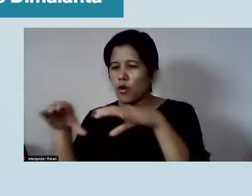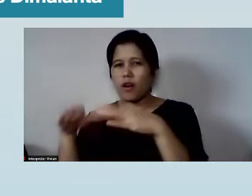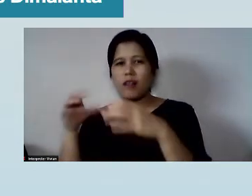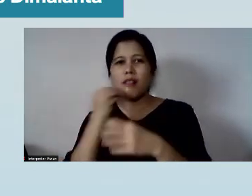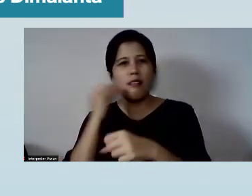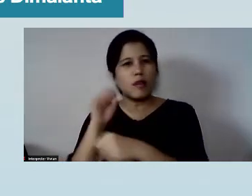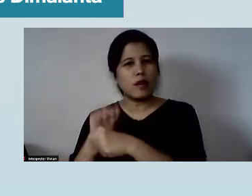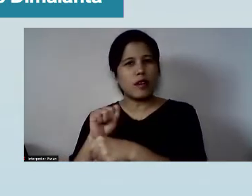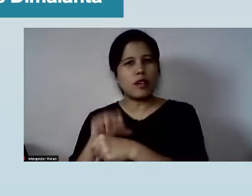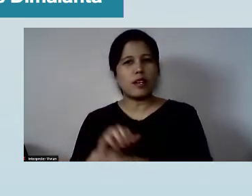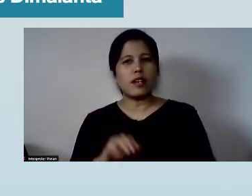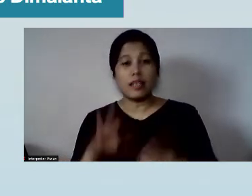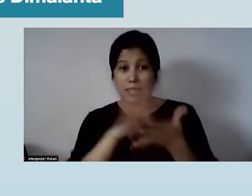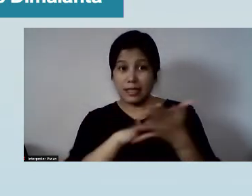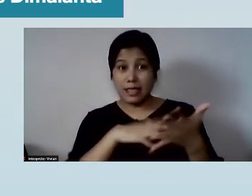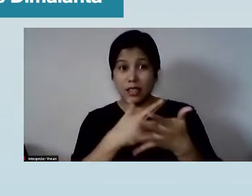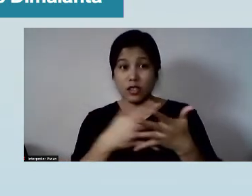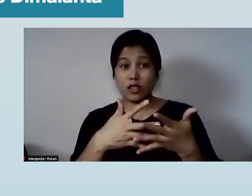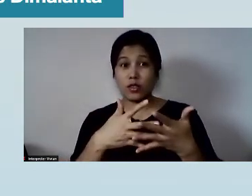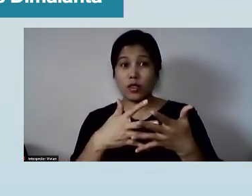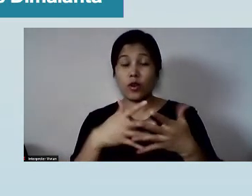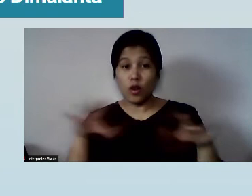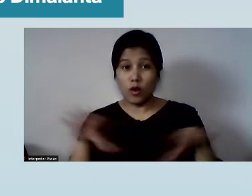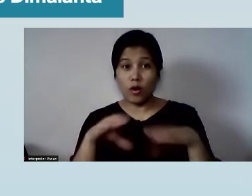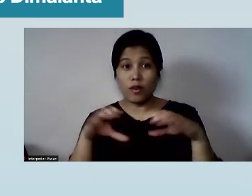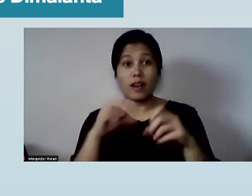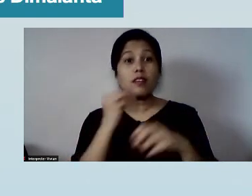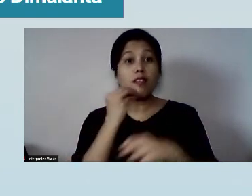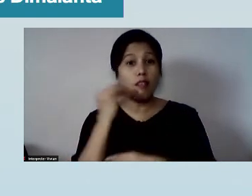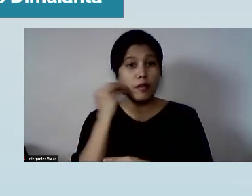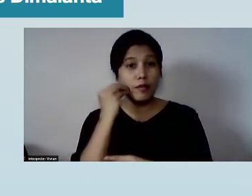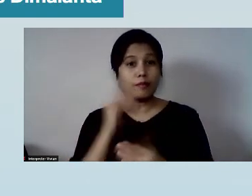follow and schedule chores. Okay?